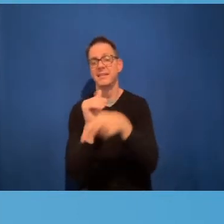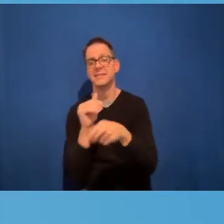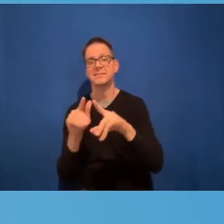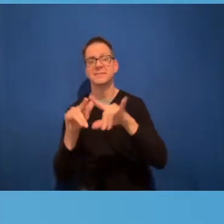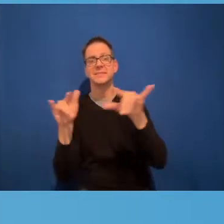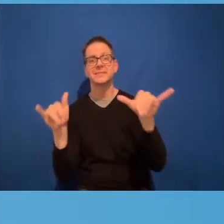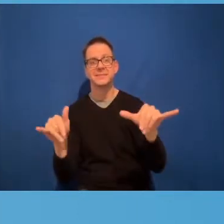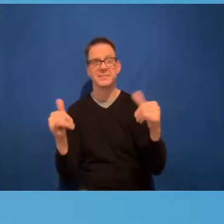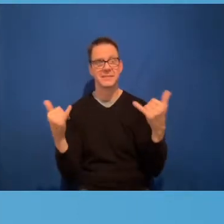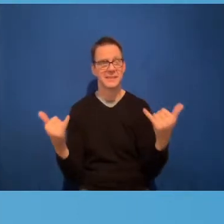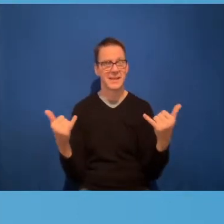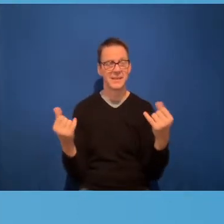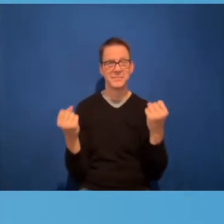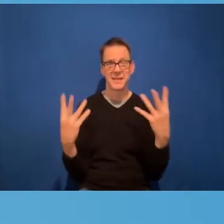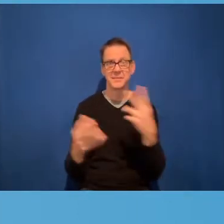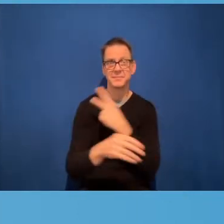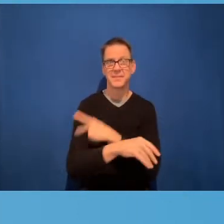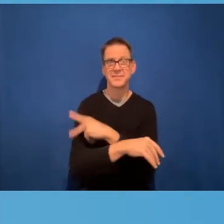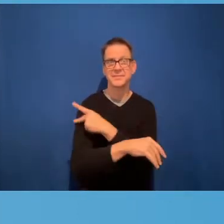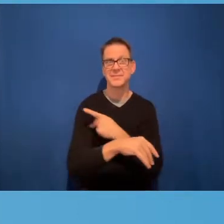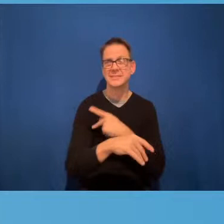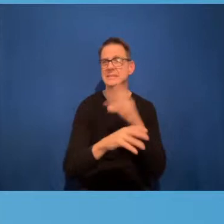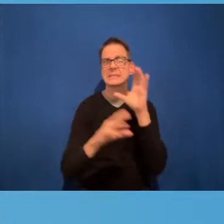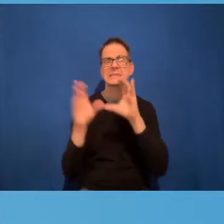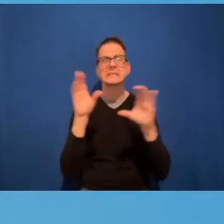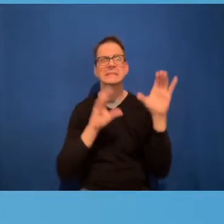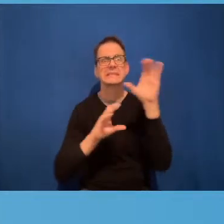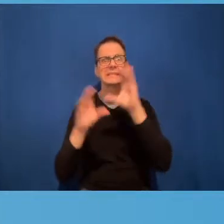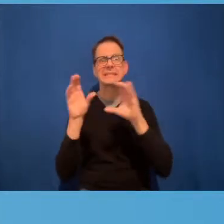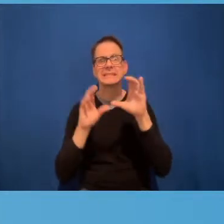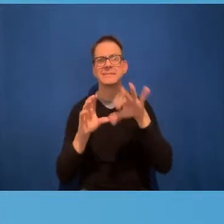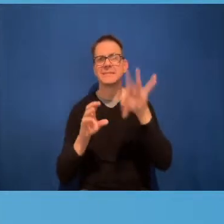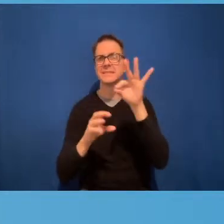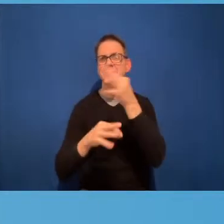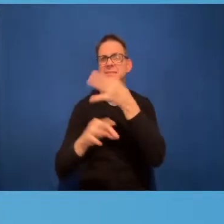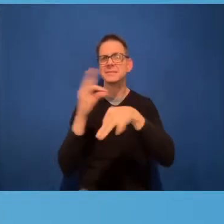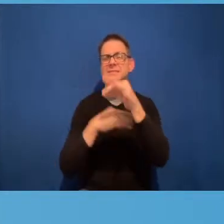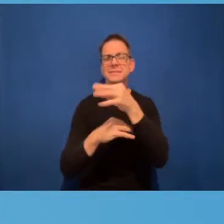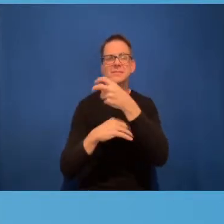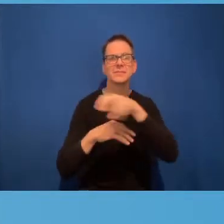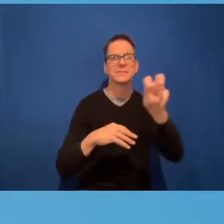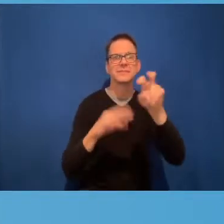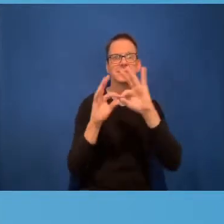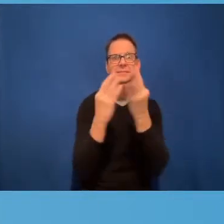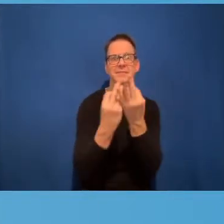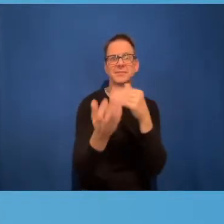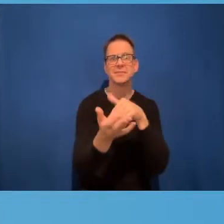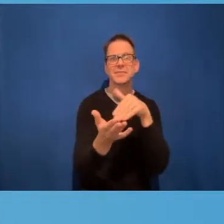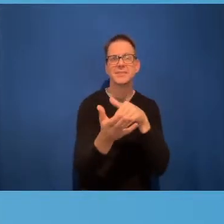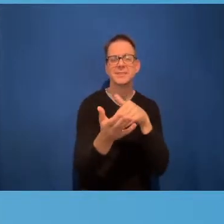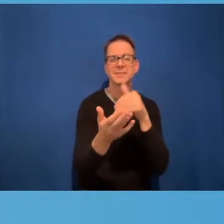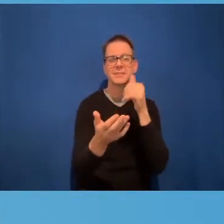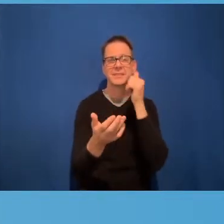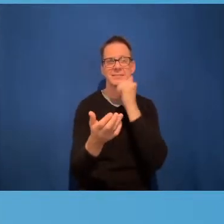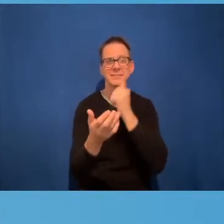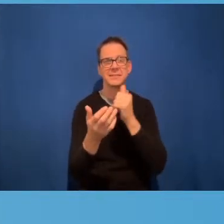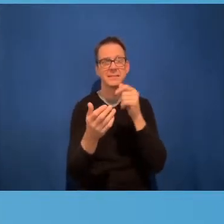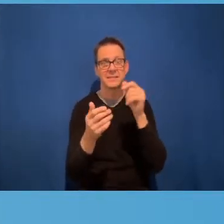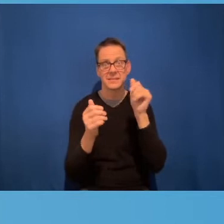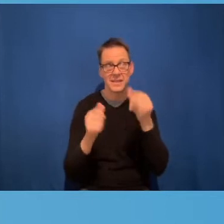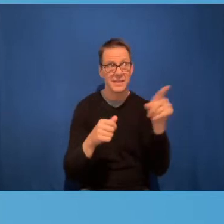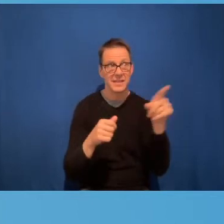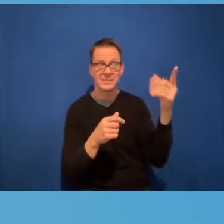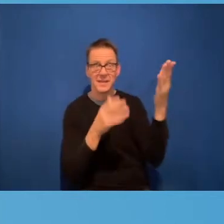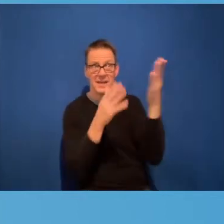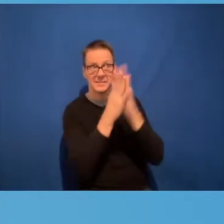of patients who are seeking to get a replacement family doctor. So there's all these extra questions we're fielding every day about, can you take on this patient? Can you take on